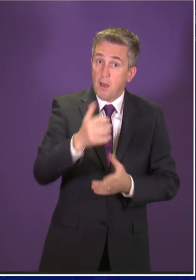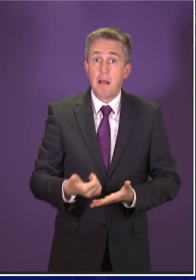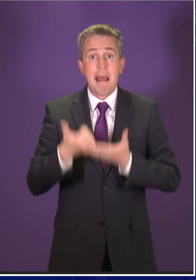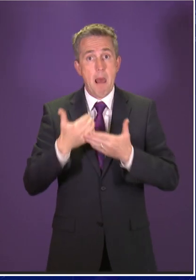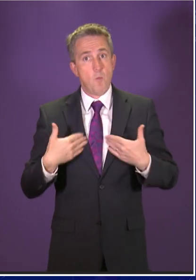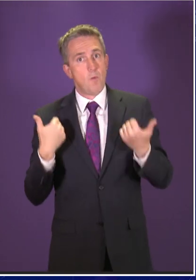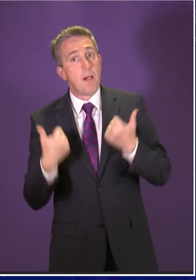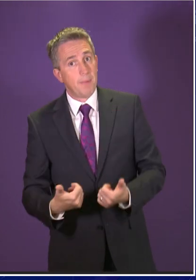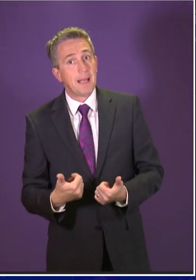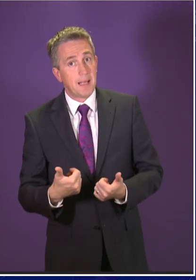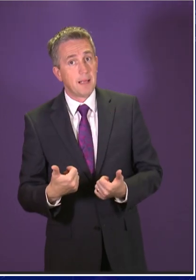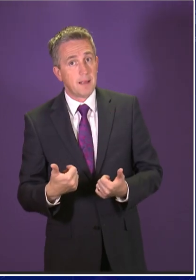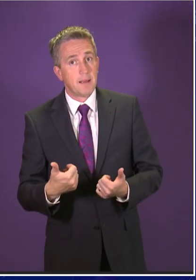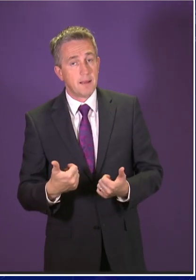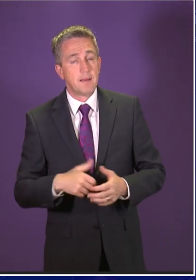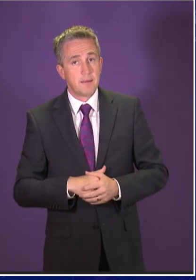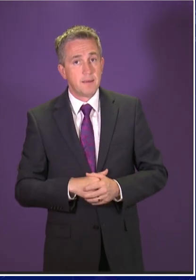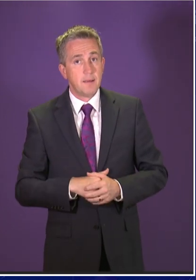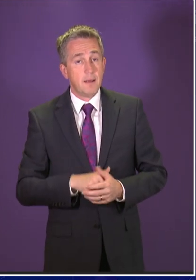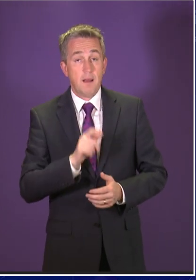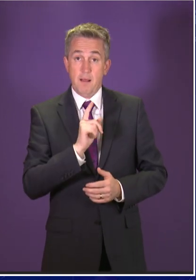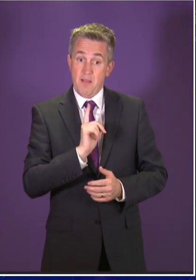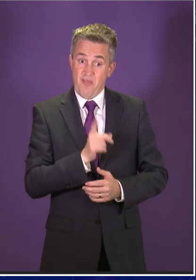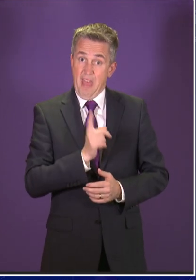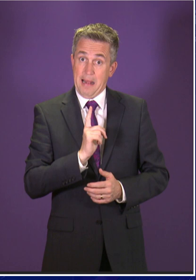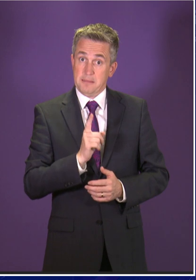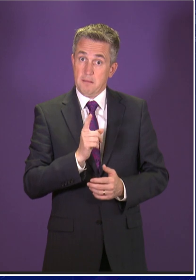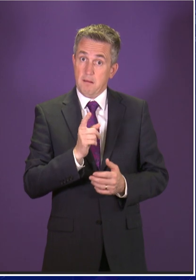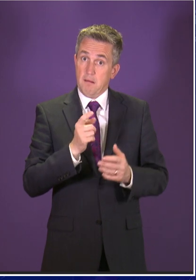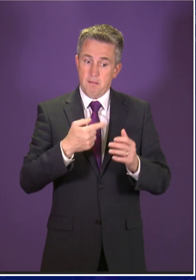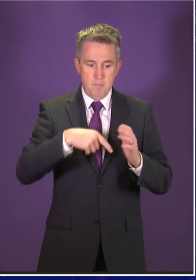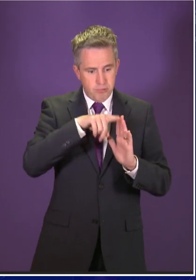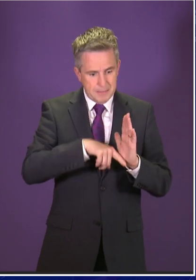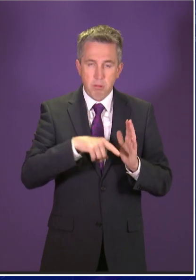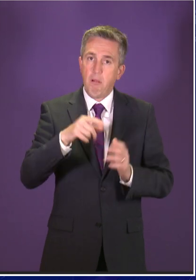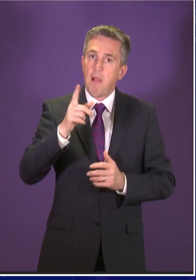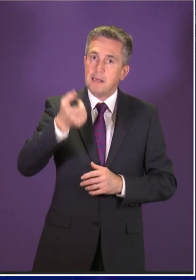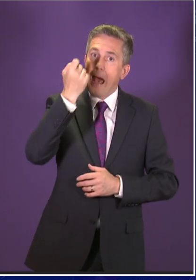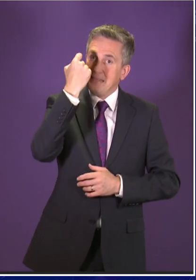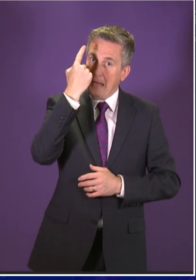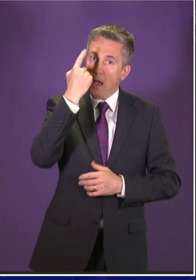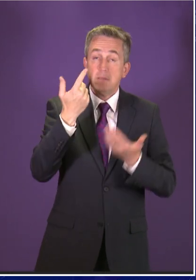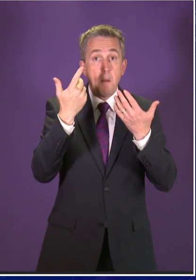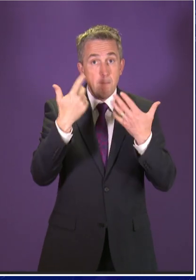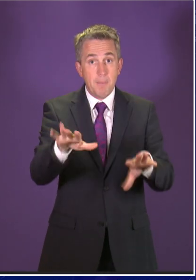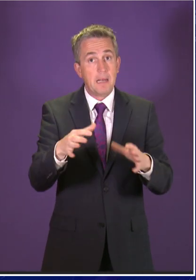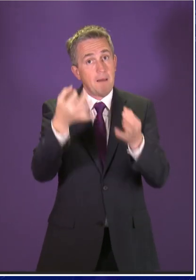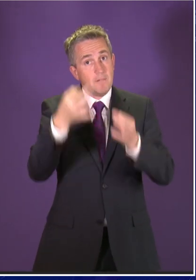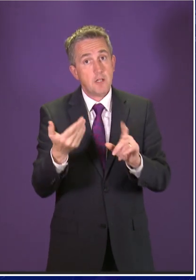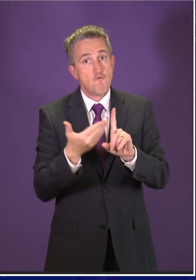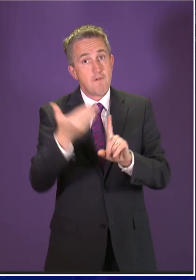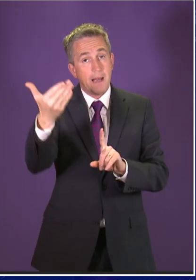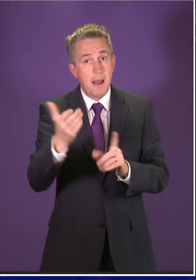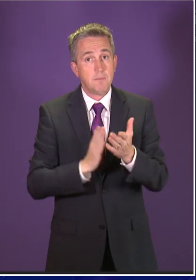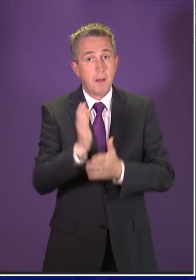an important one. And in fact, it is a principle that is now directly and very firmly recognised by the